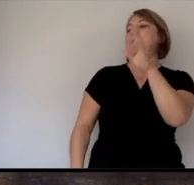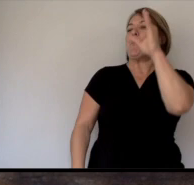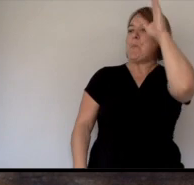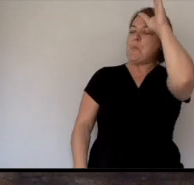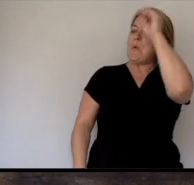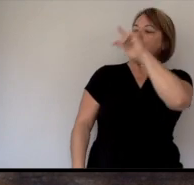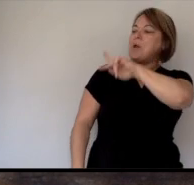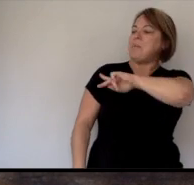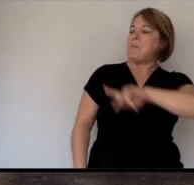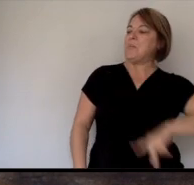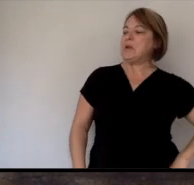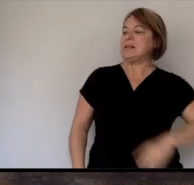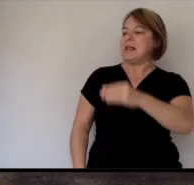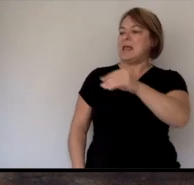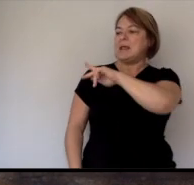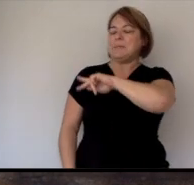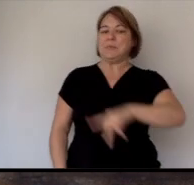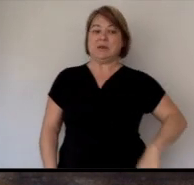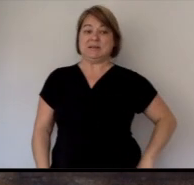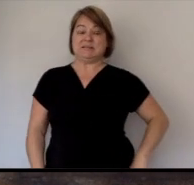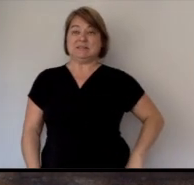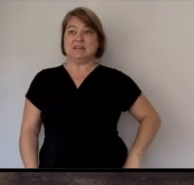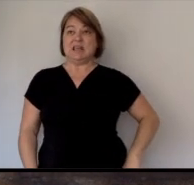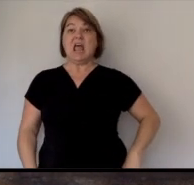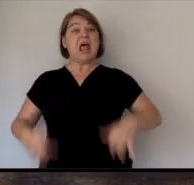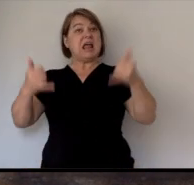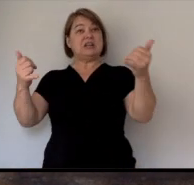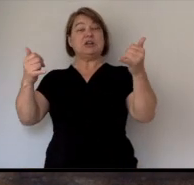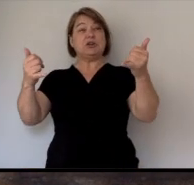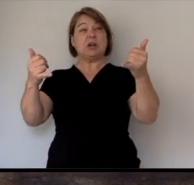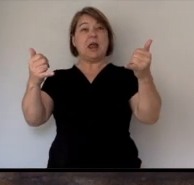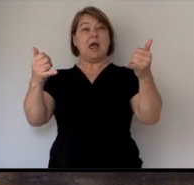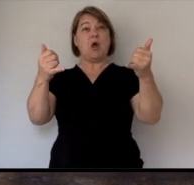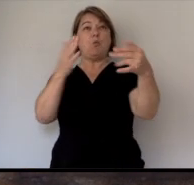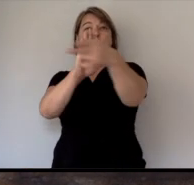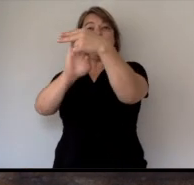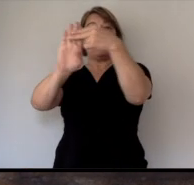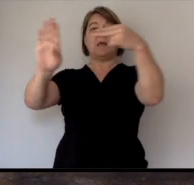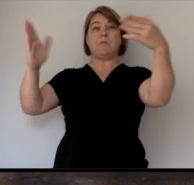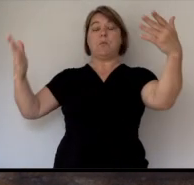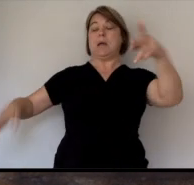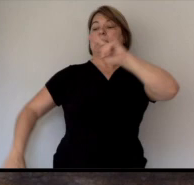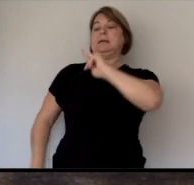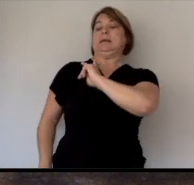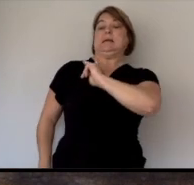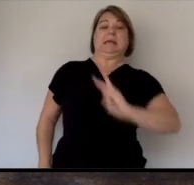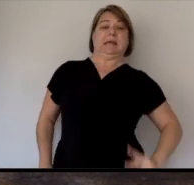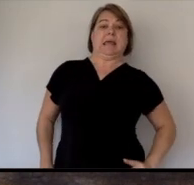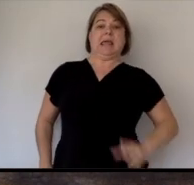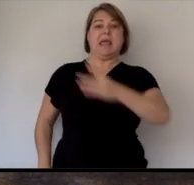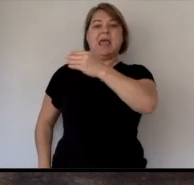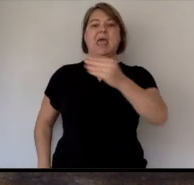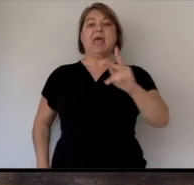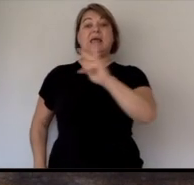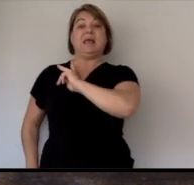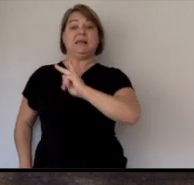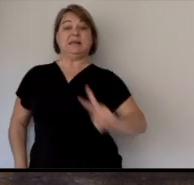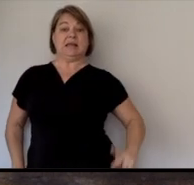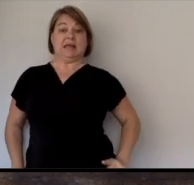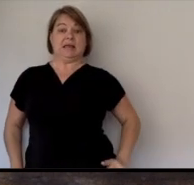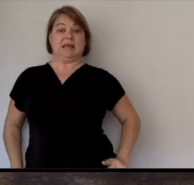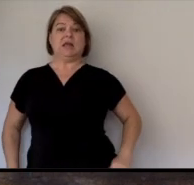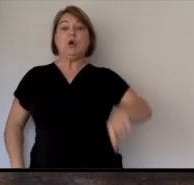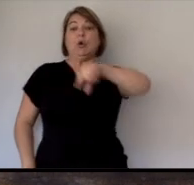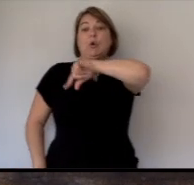Two princes are known as king and king. The queen finally has some time for herself. And everyone lives happily ever after.